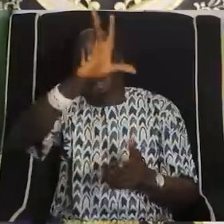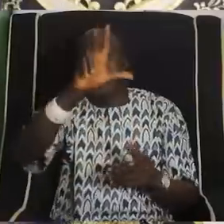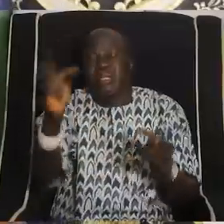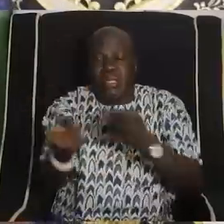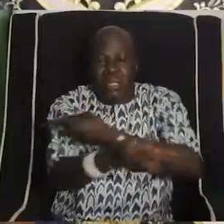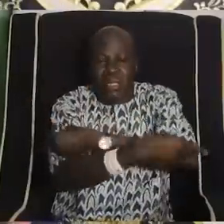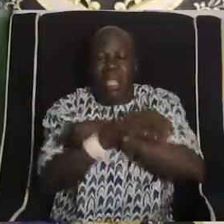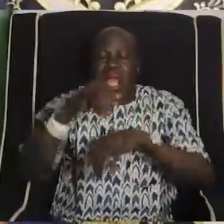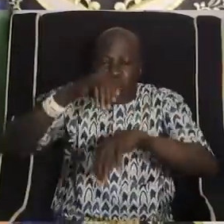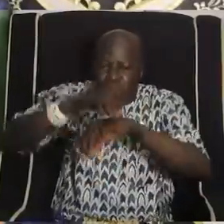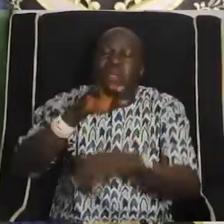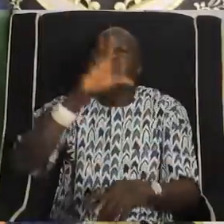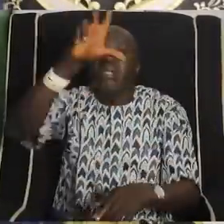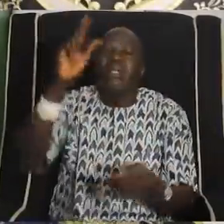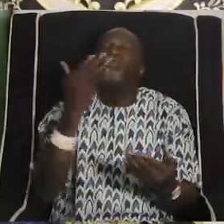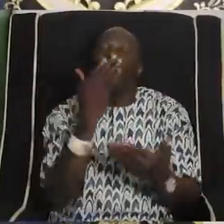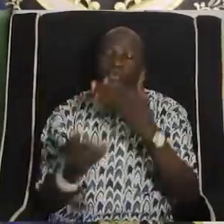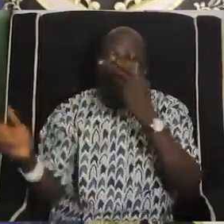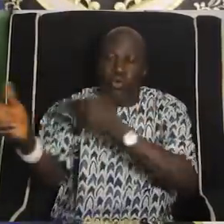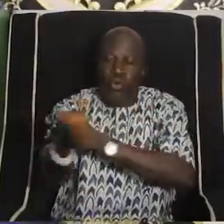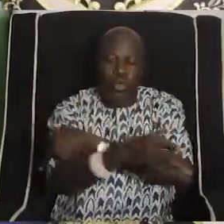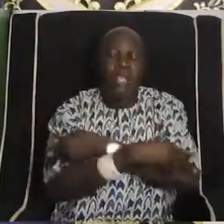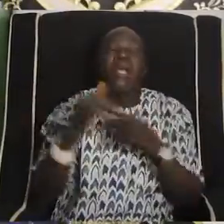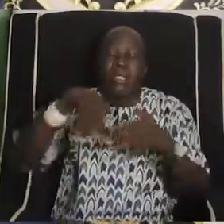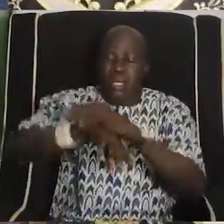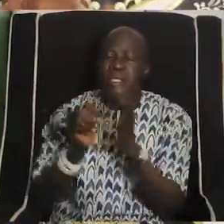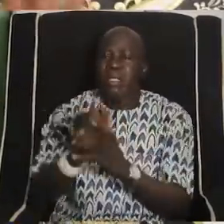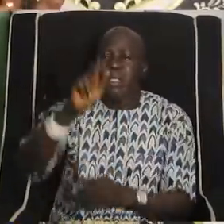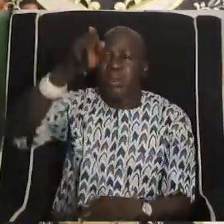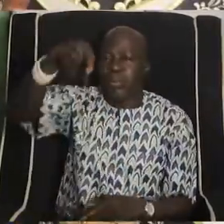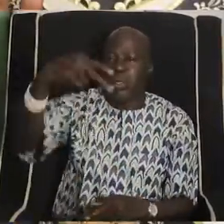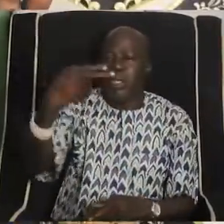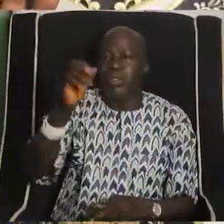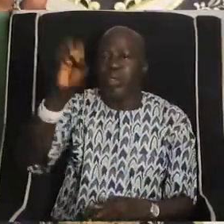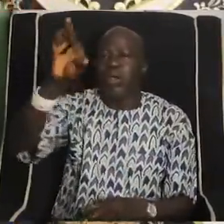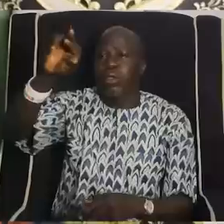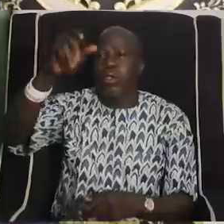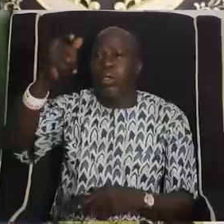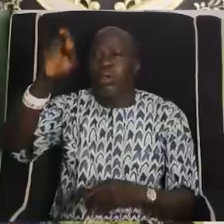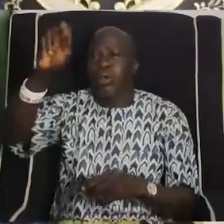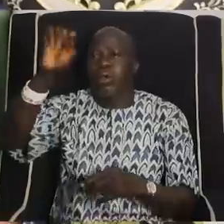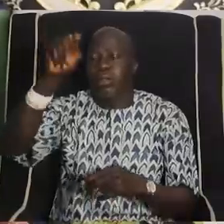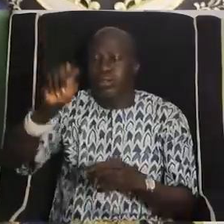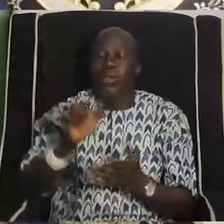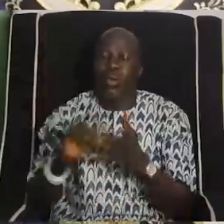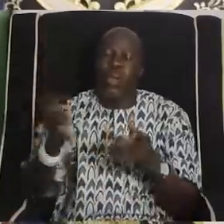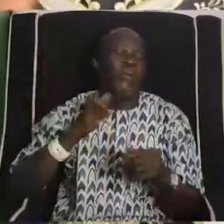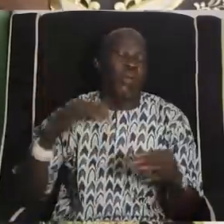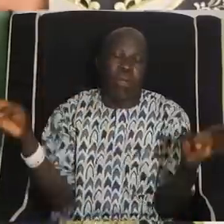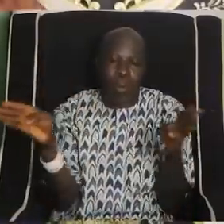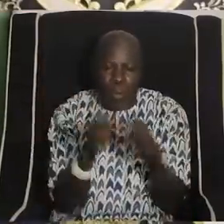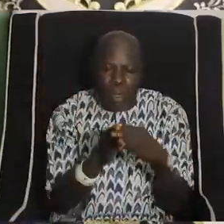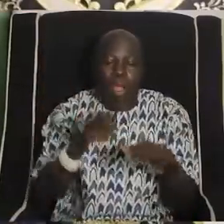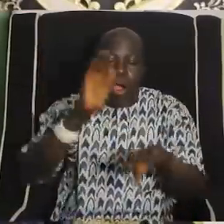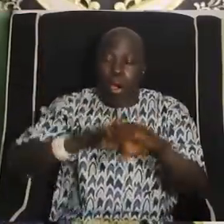preparation. I'll spend 3 good days in Port Harcourt. If correct and full address, I'll give you full address. Where you meet me.